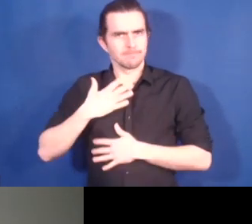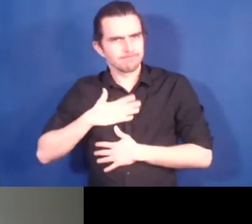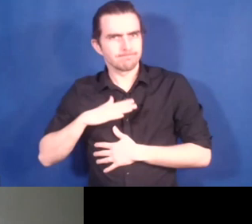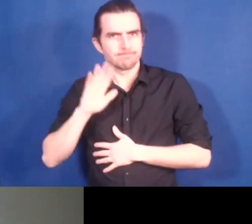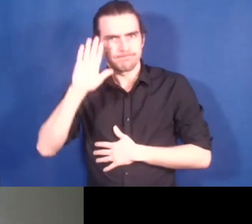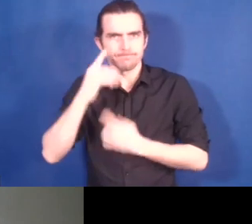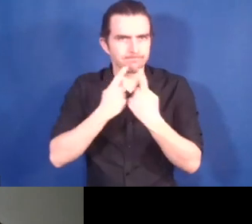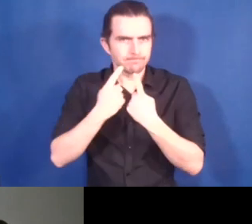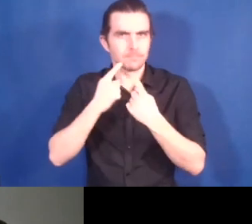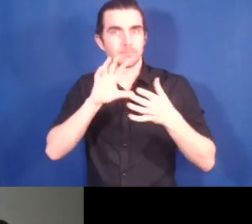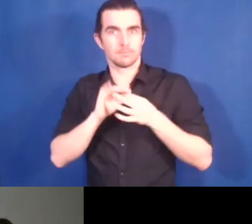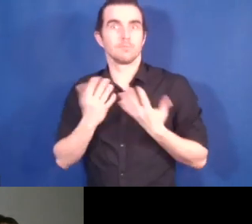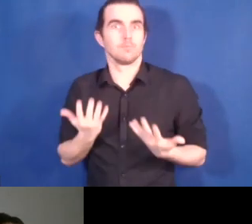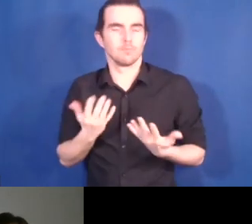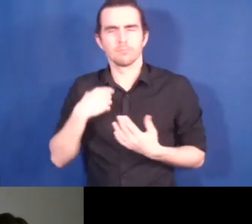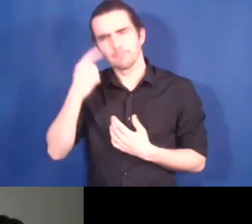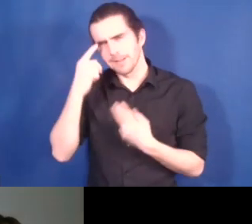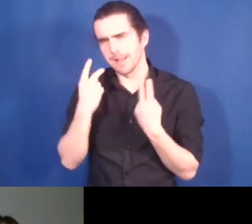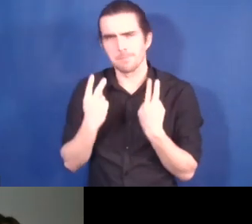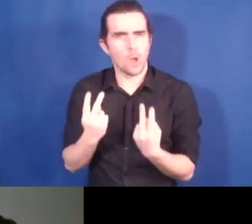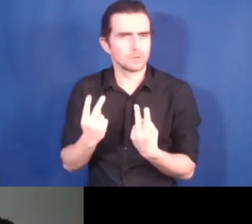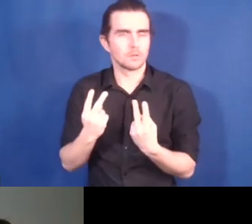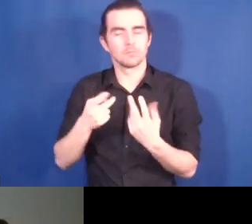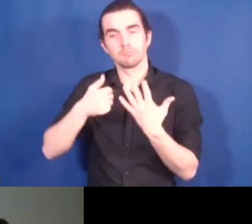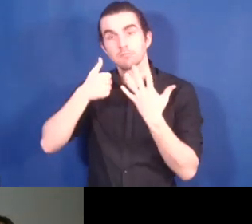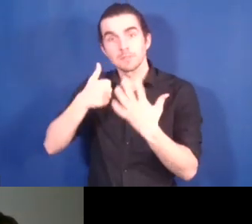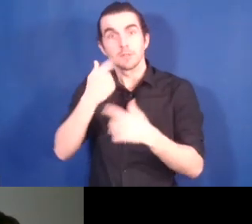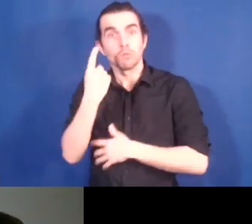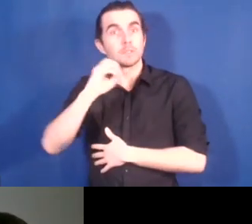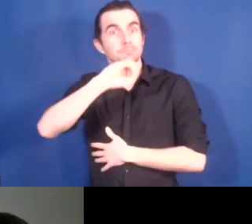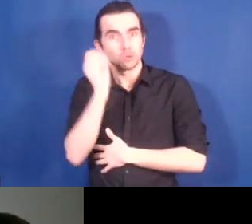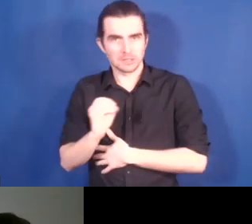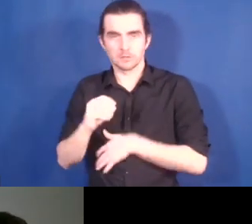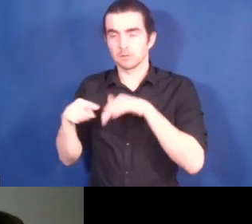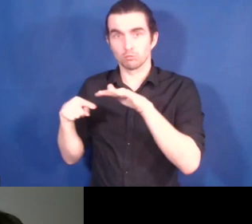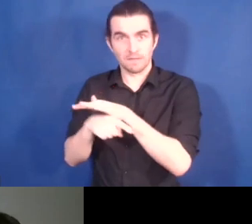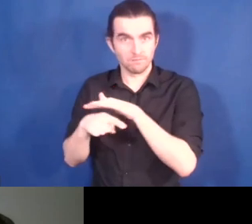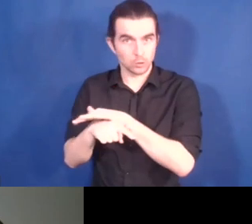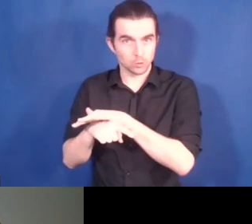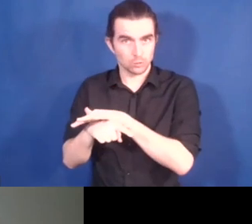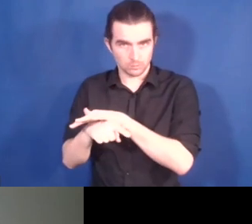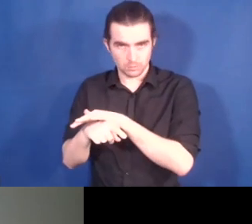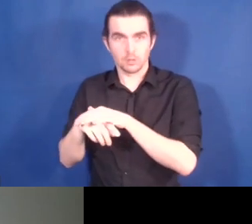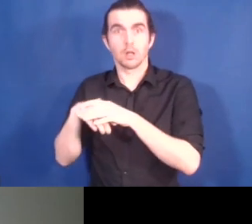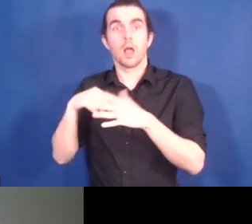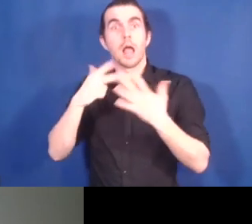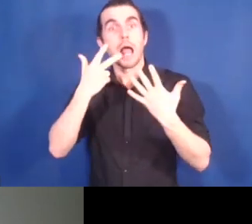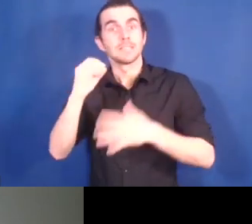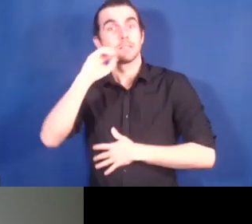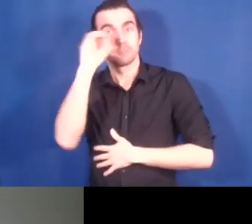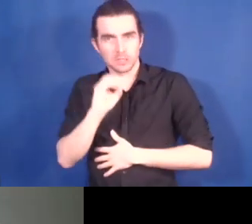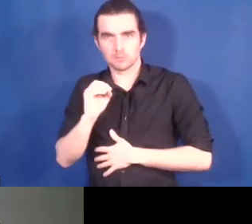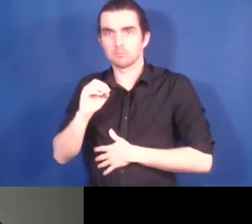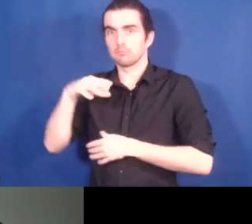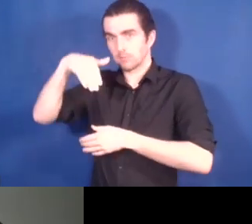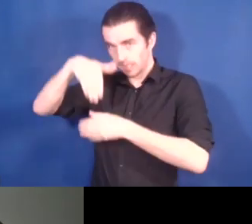today. And this is, of course, a trend we anticipate we will see more urbanization between now and 2030 than we have